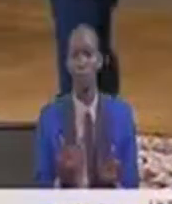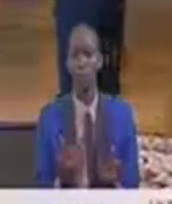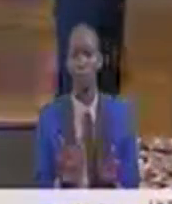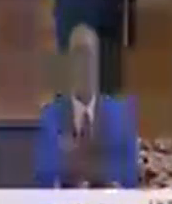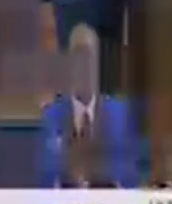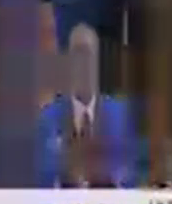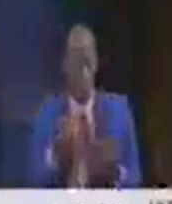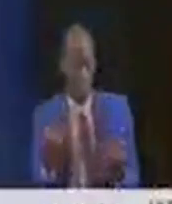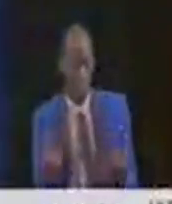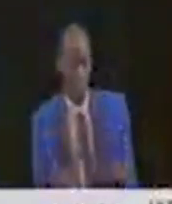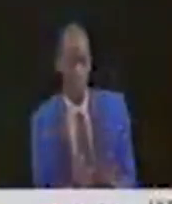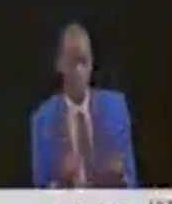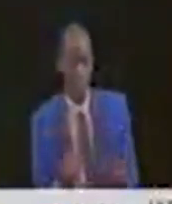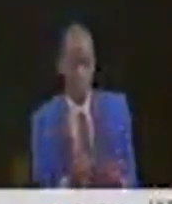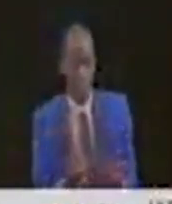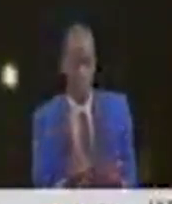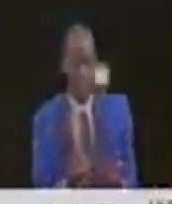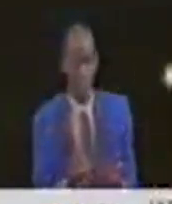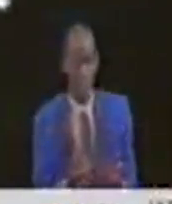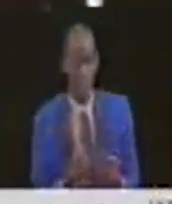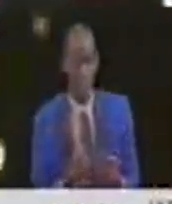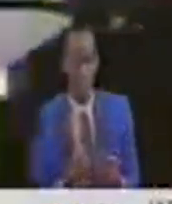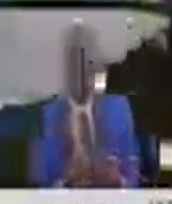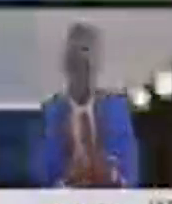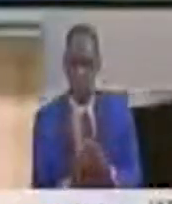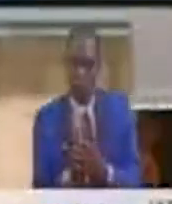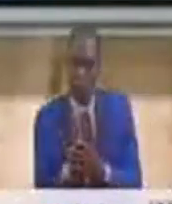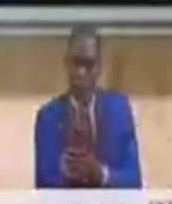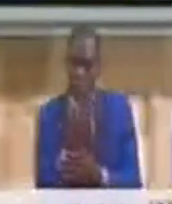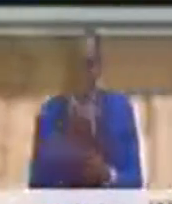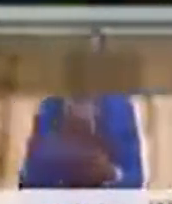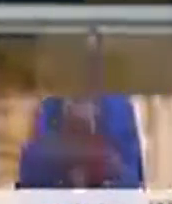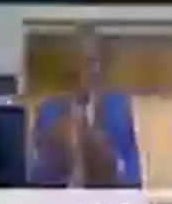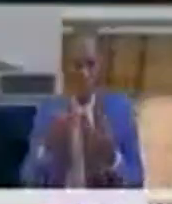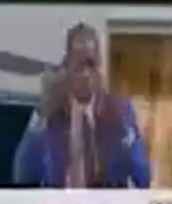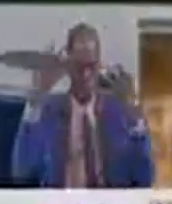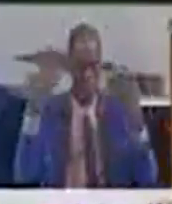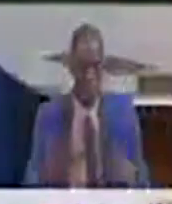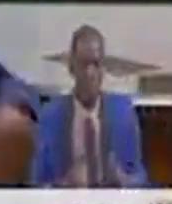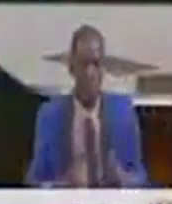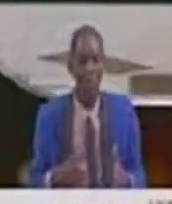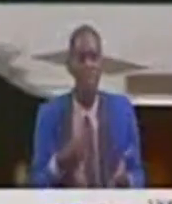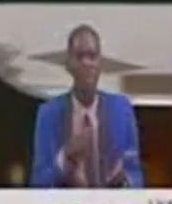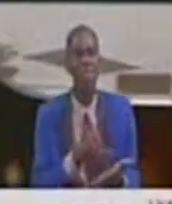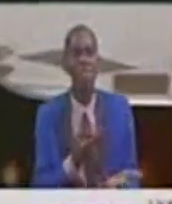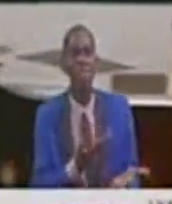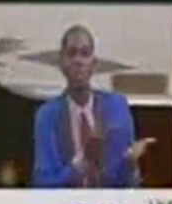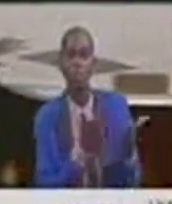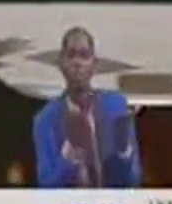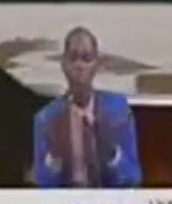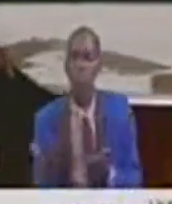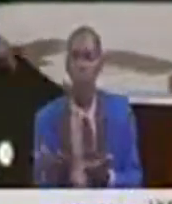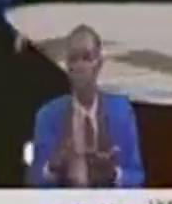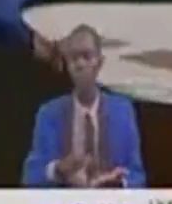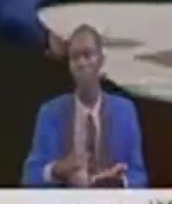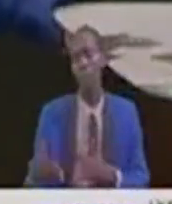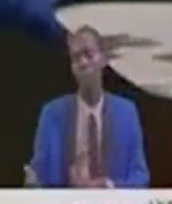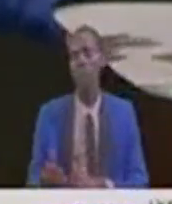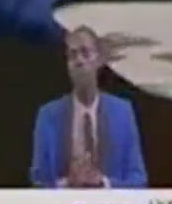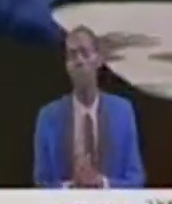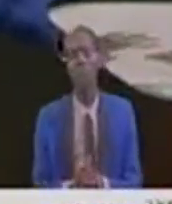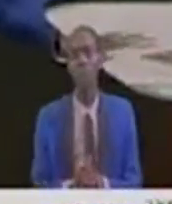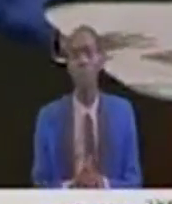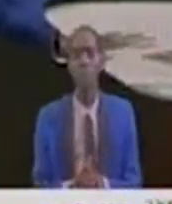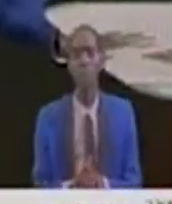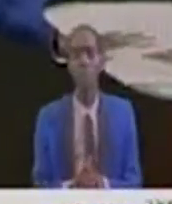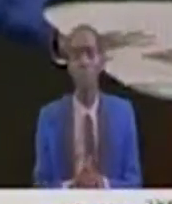sin, when it is finished, bringeth forth death. We're